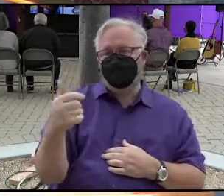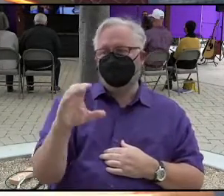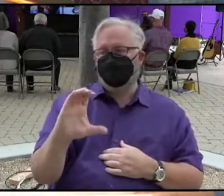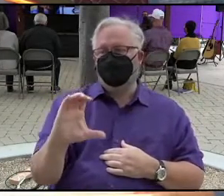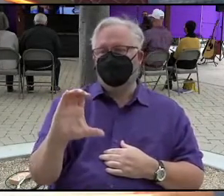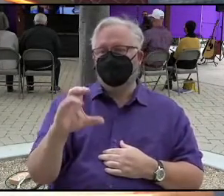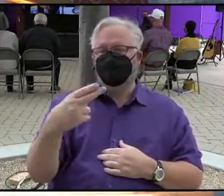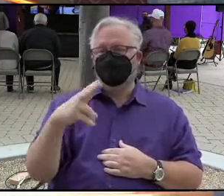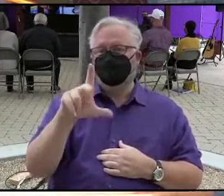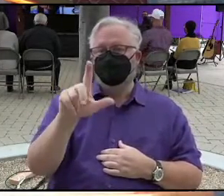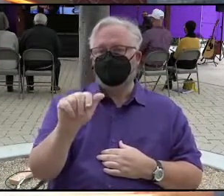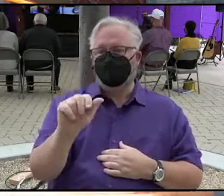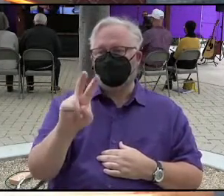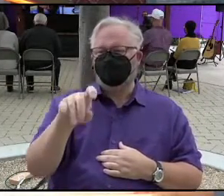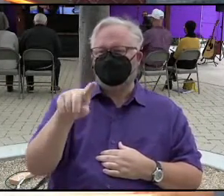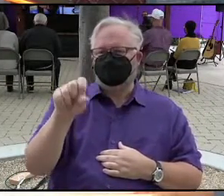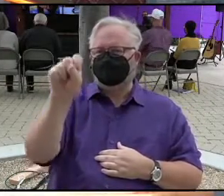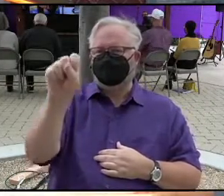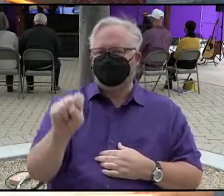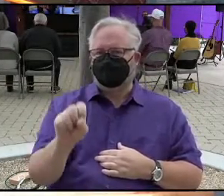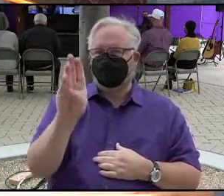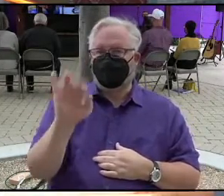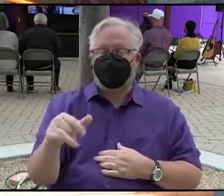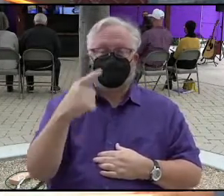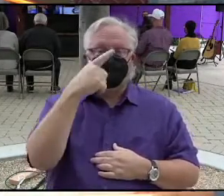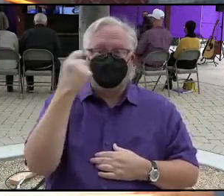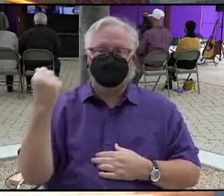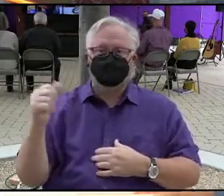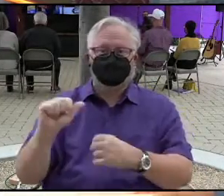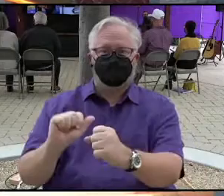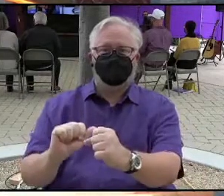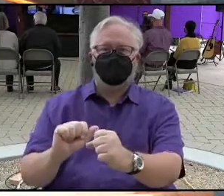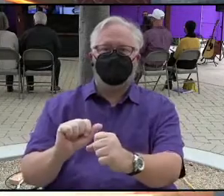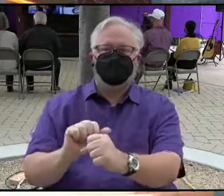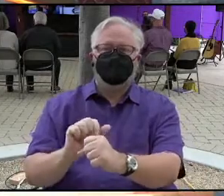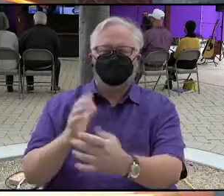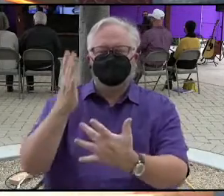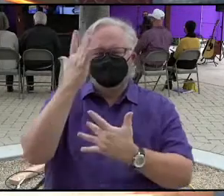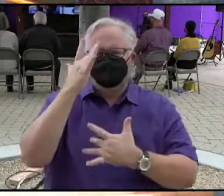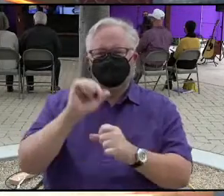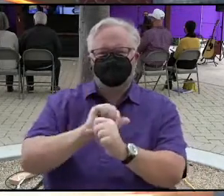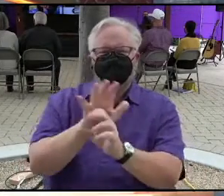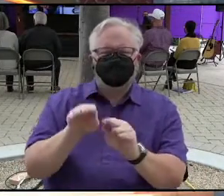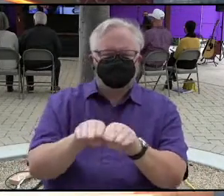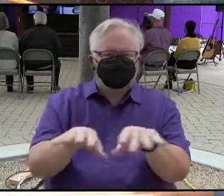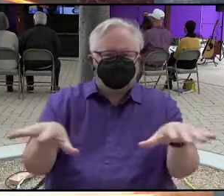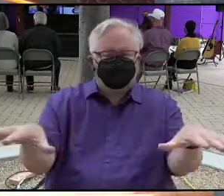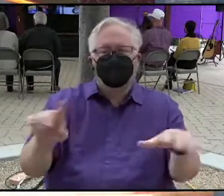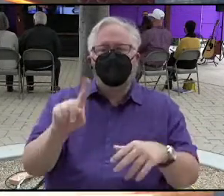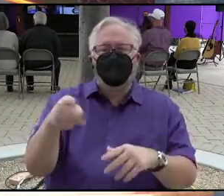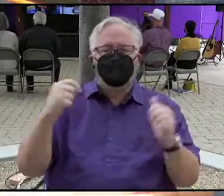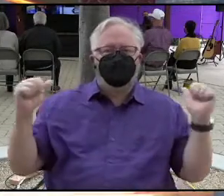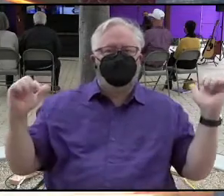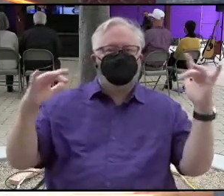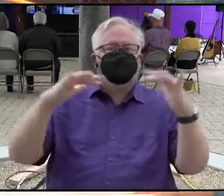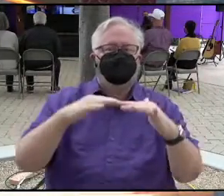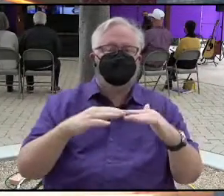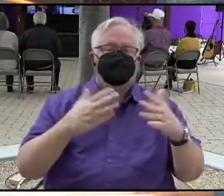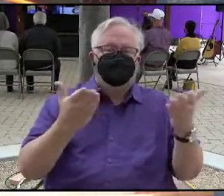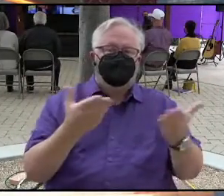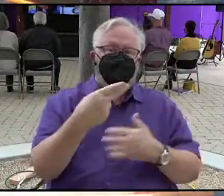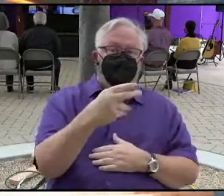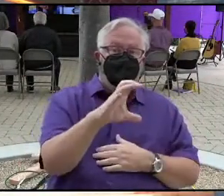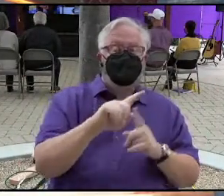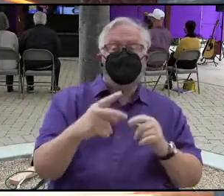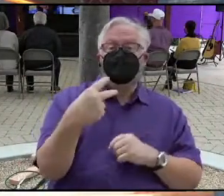the South Bay. Right now, due to the pandemic, we are meeting only at the Hillcrest campus, but we have two online social